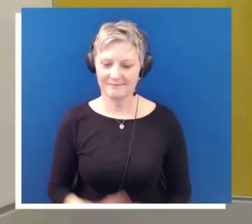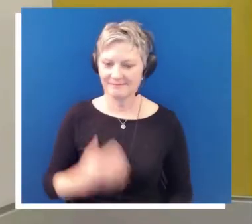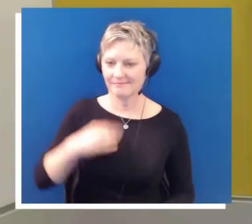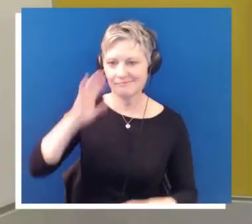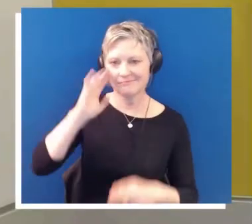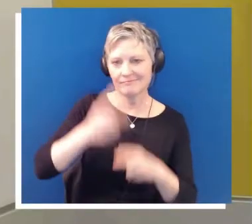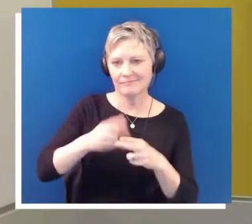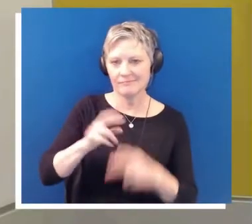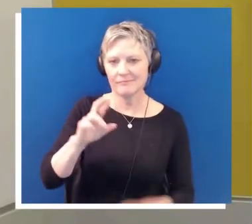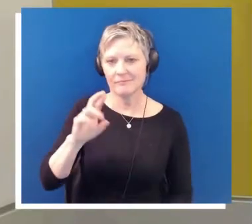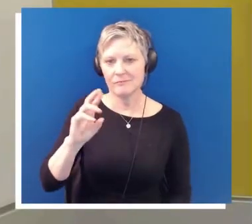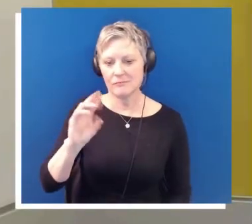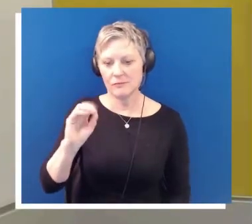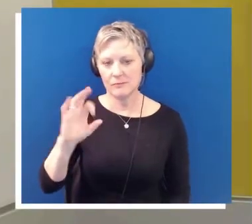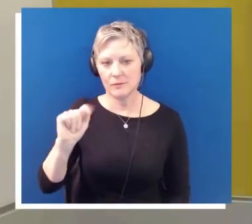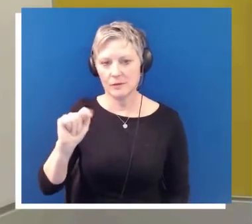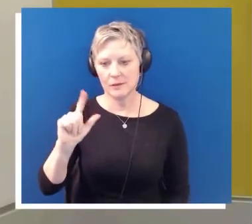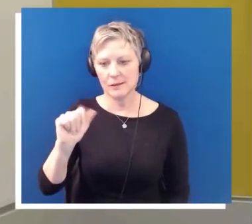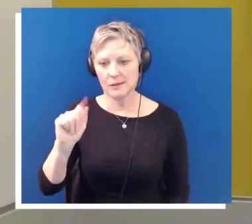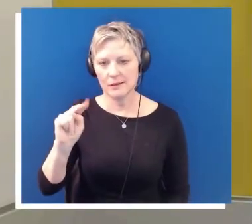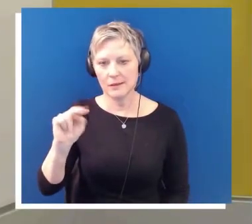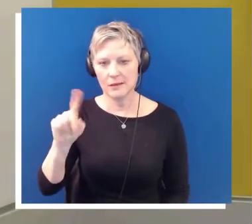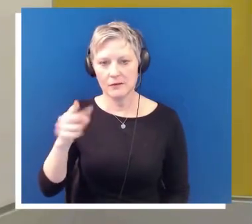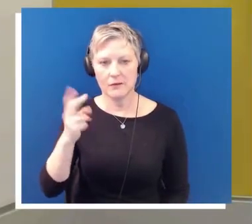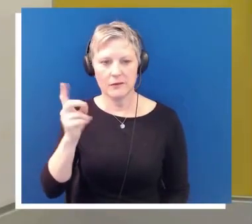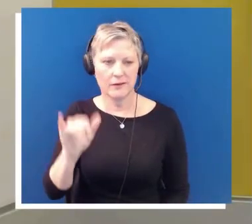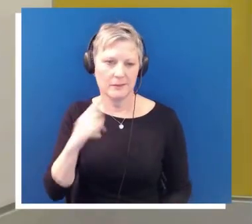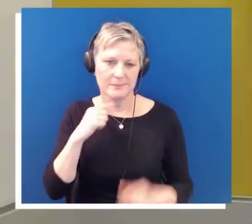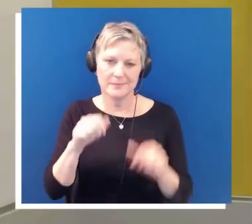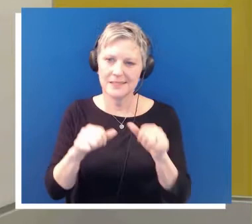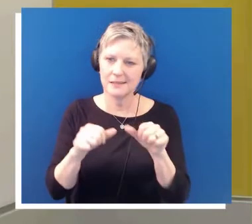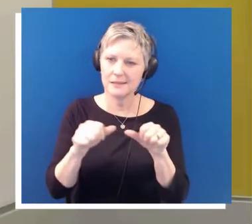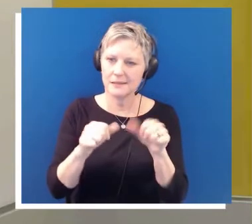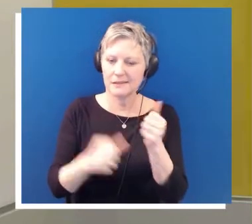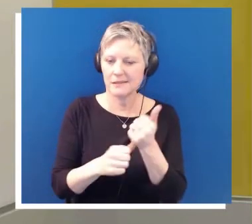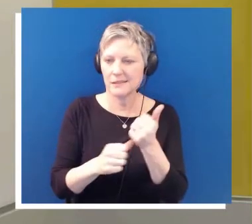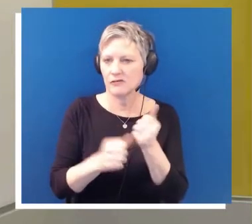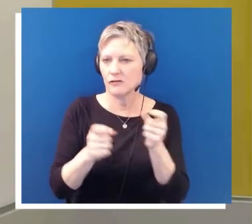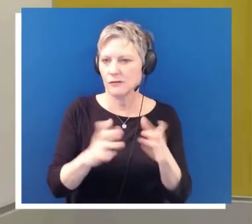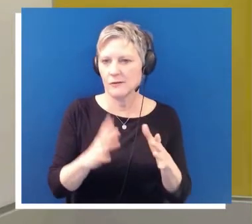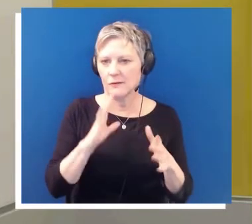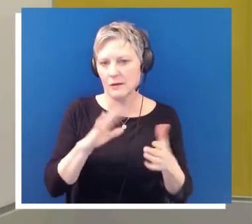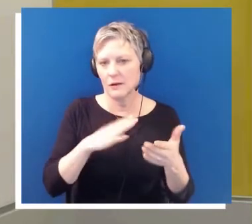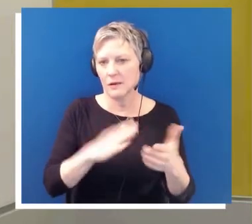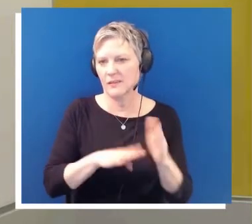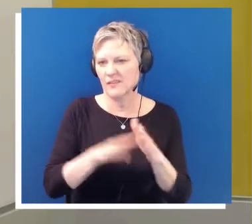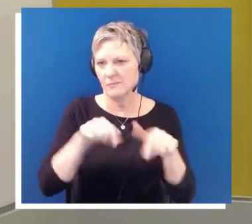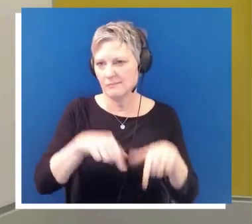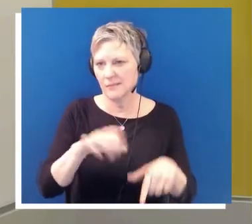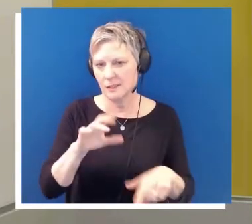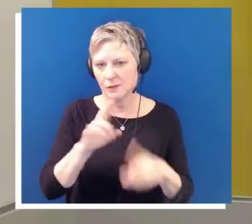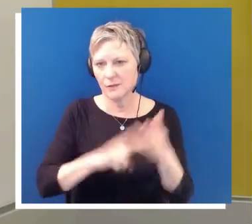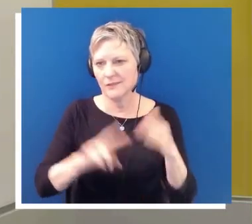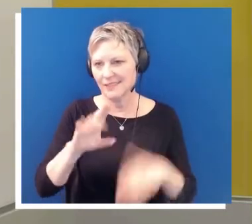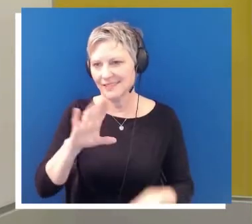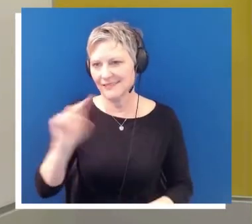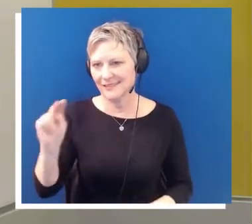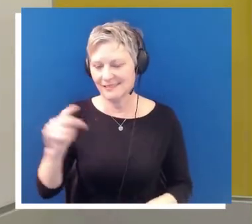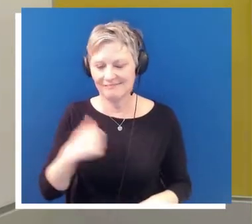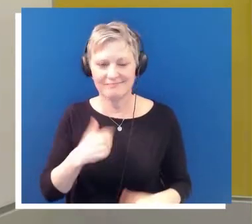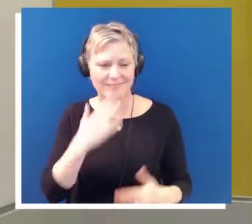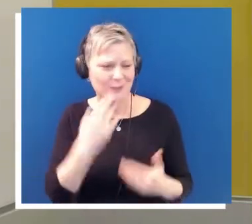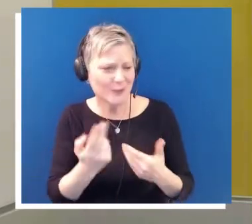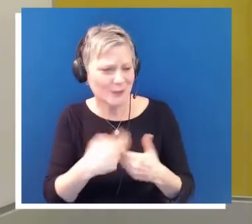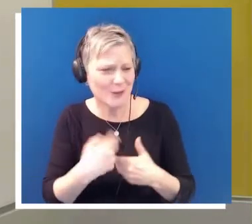Hi, my name is Robert Landolphi. I'm the Assistant Director of Culinary Development with the University of Connecticut, and thanks for joining me today. What we're going to do is we're going to do a few